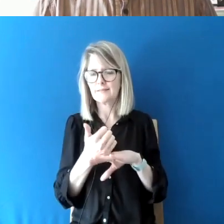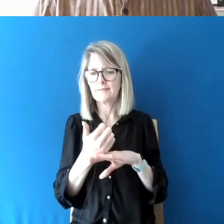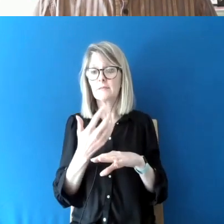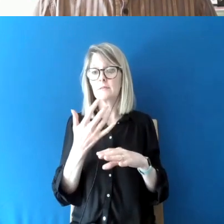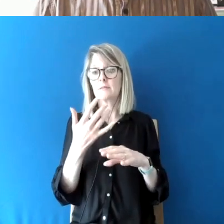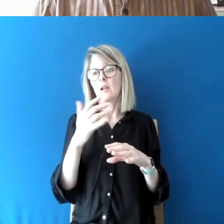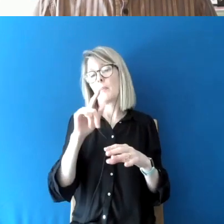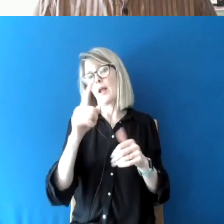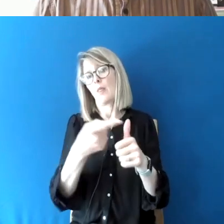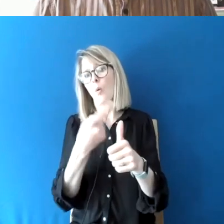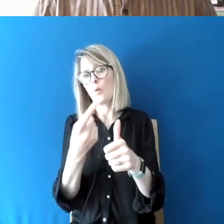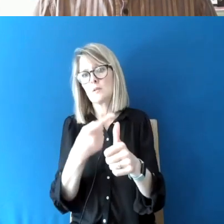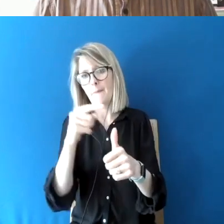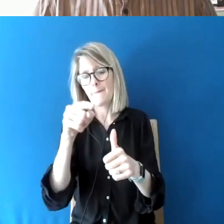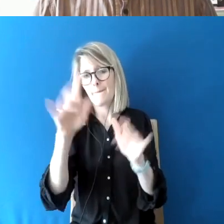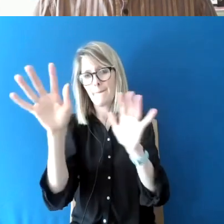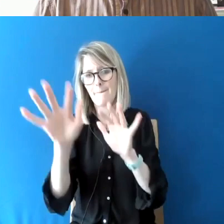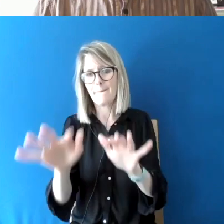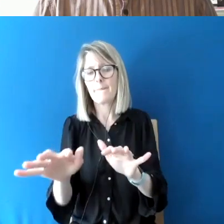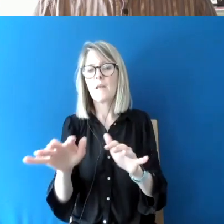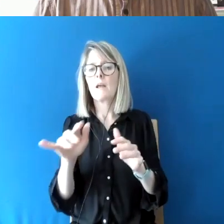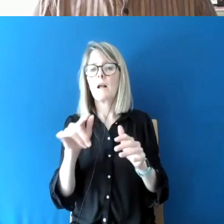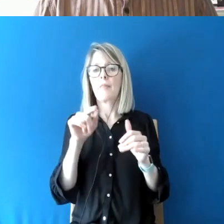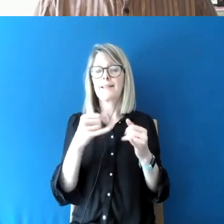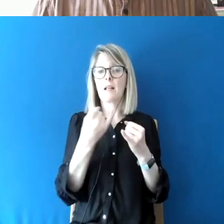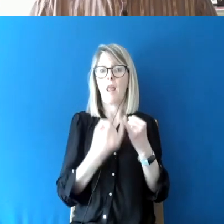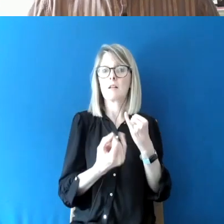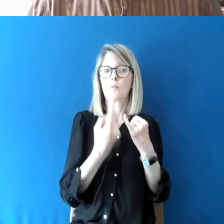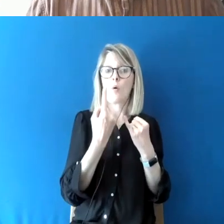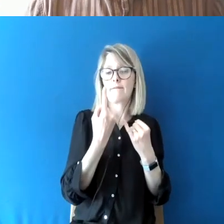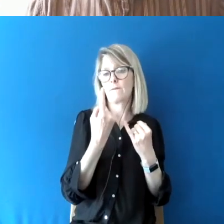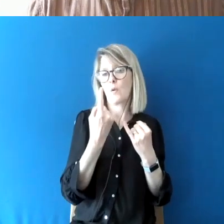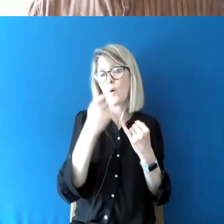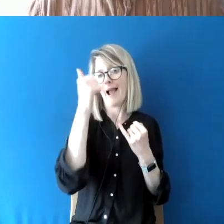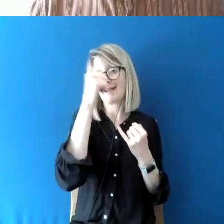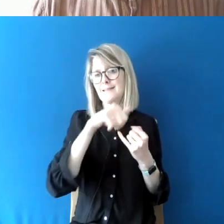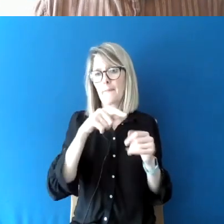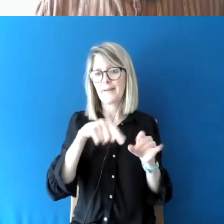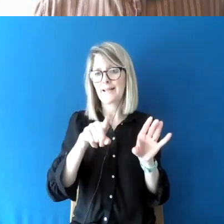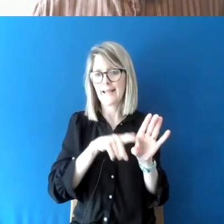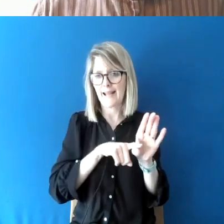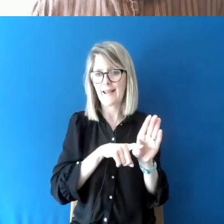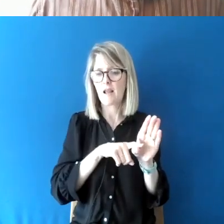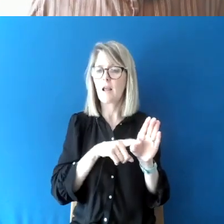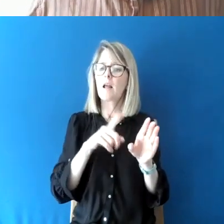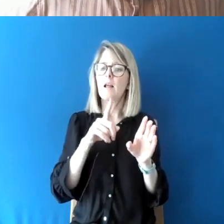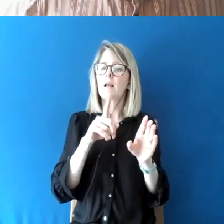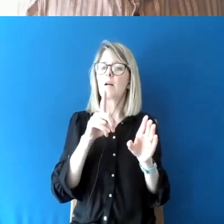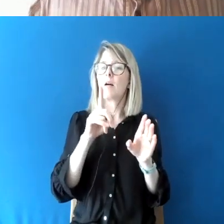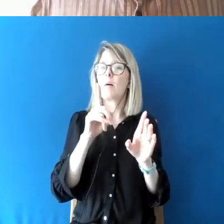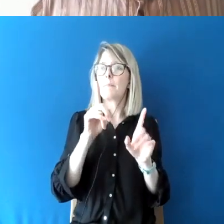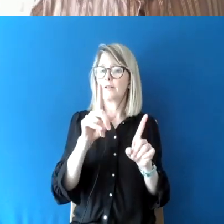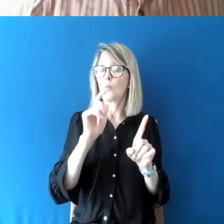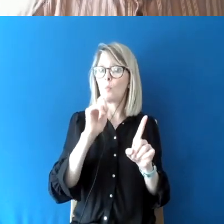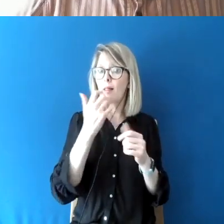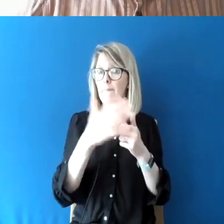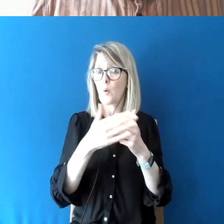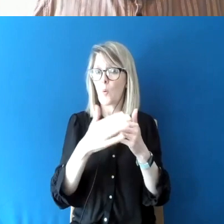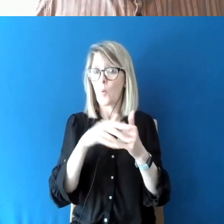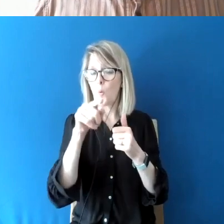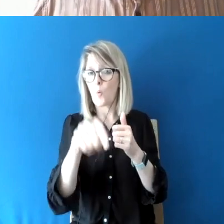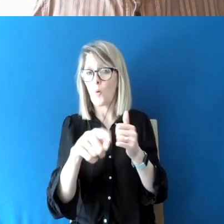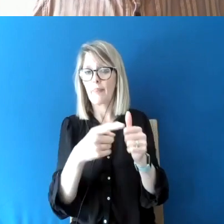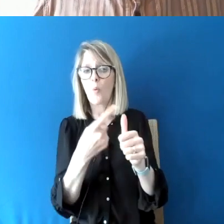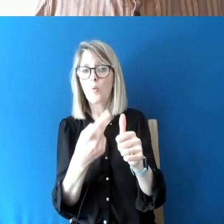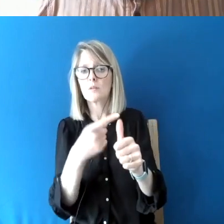last one for this academic year, and we'll have some more set up for the autumn. So I think Mike, who is in the